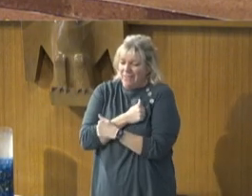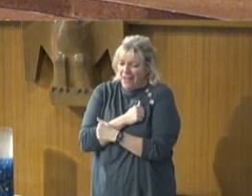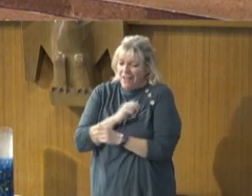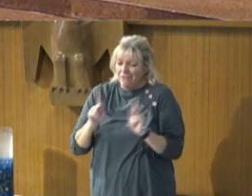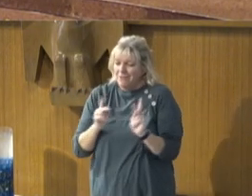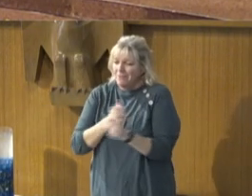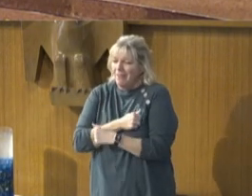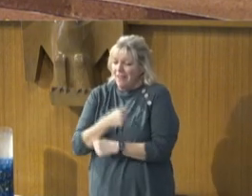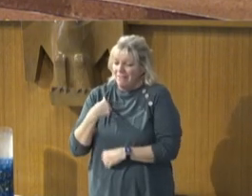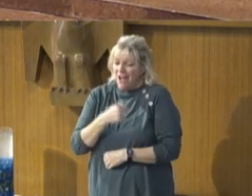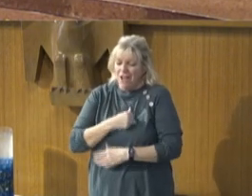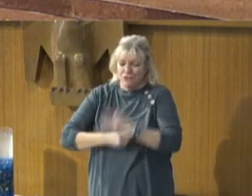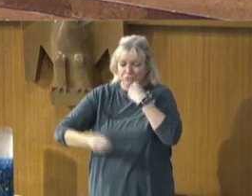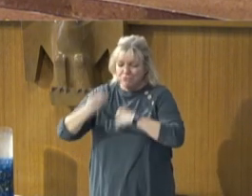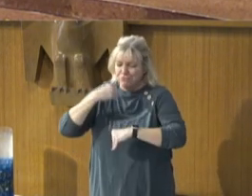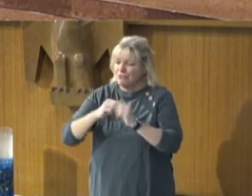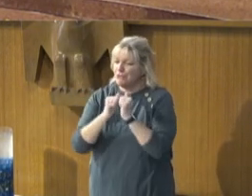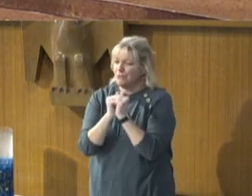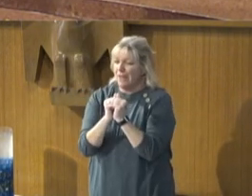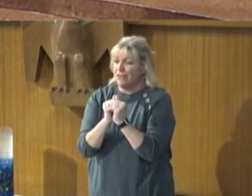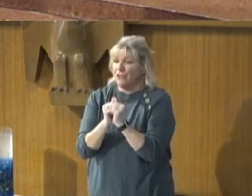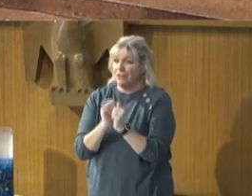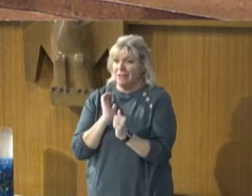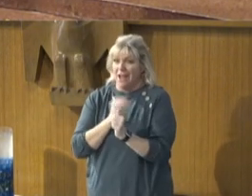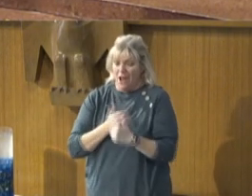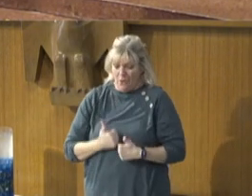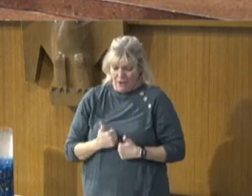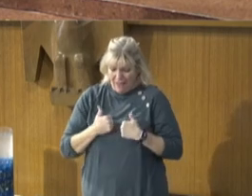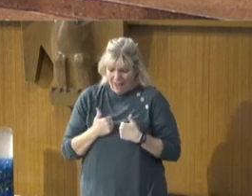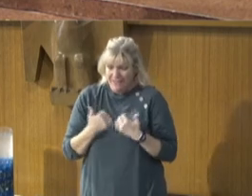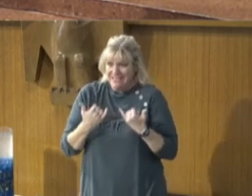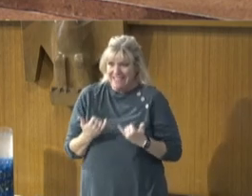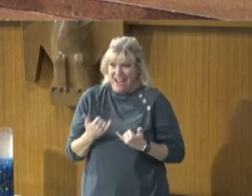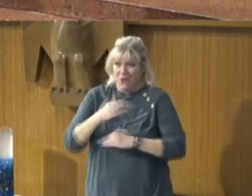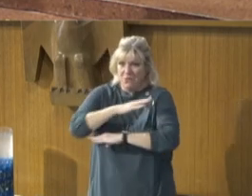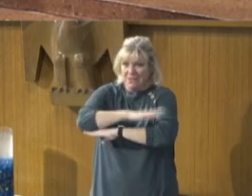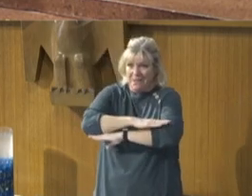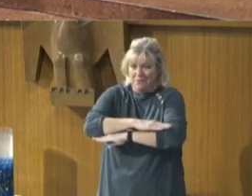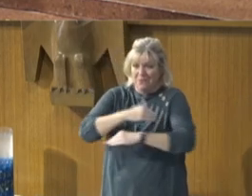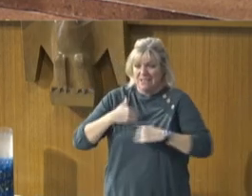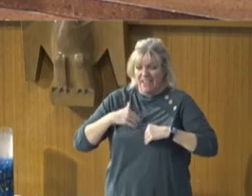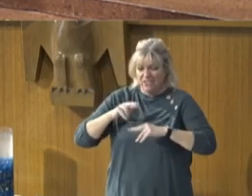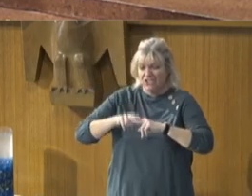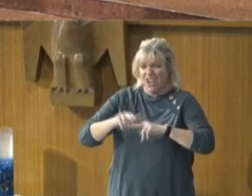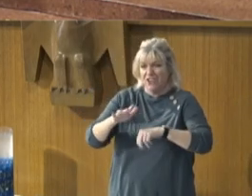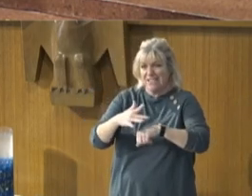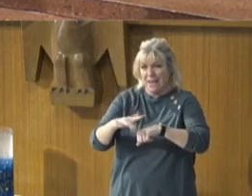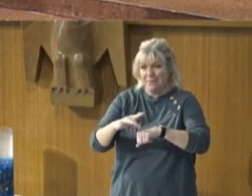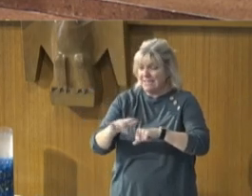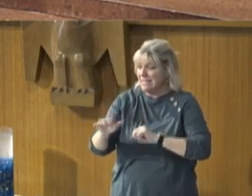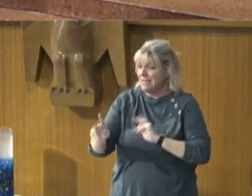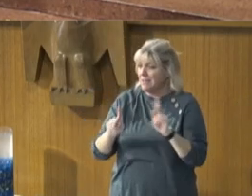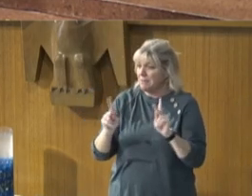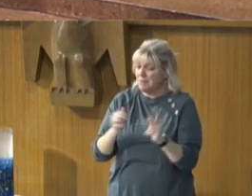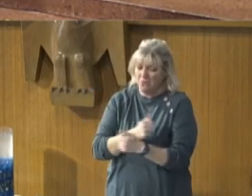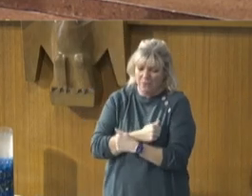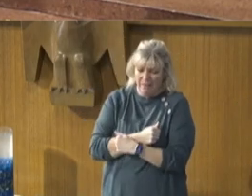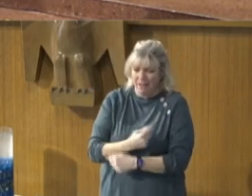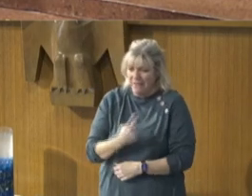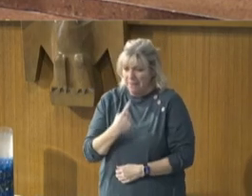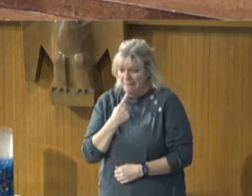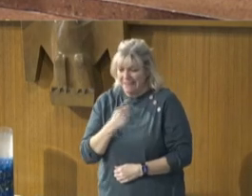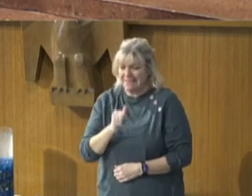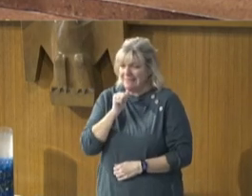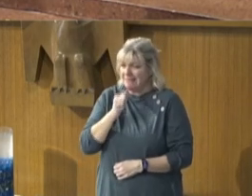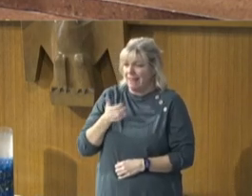together. In our own lives, we sit at tables where now there are empty chairs, where people we love and miss no longer